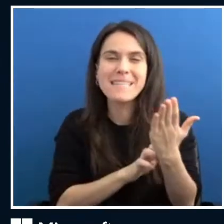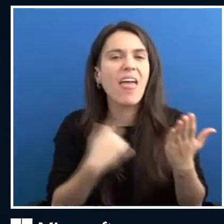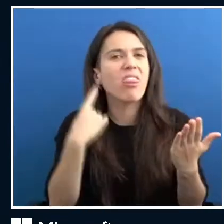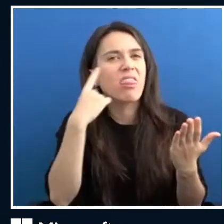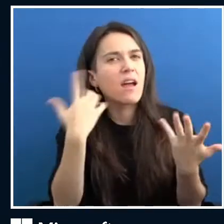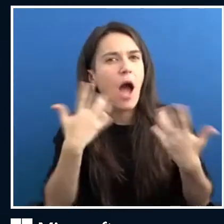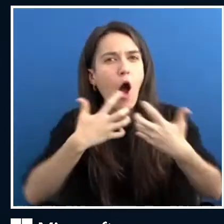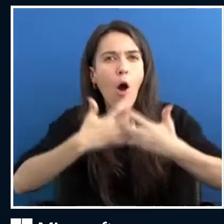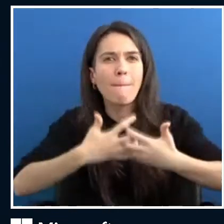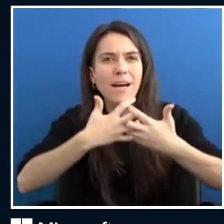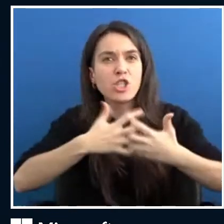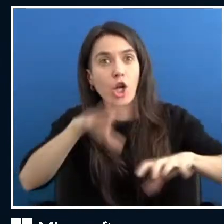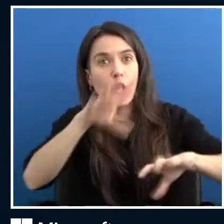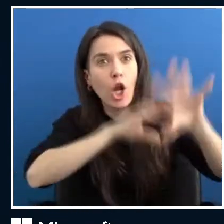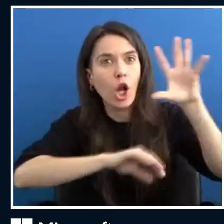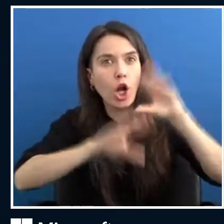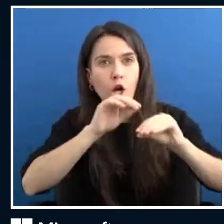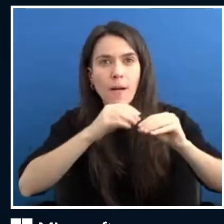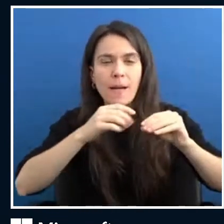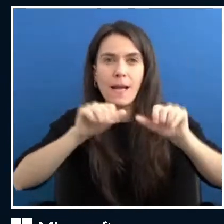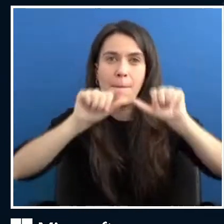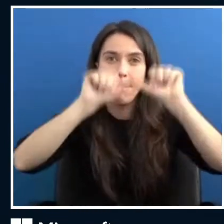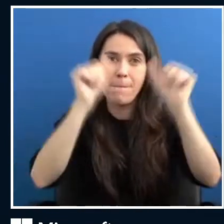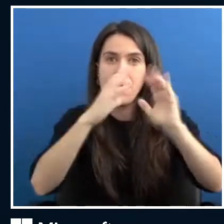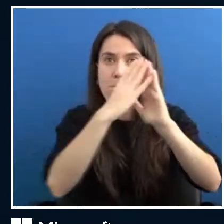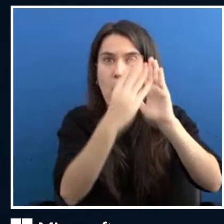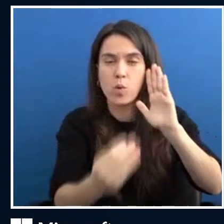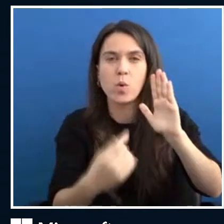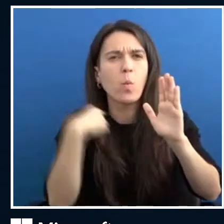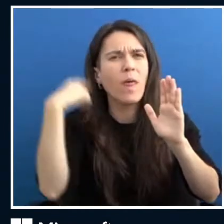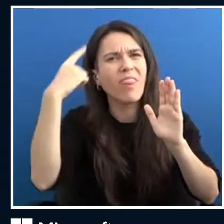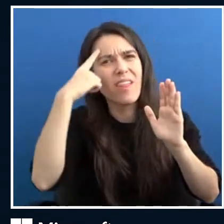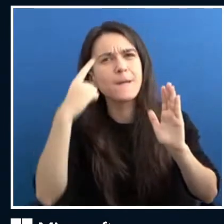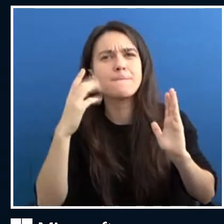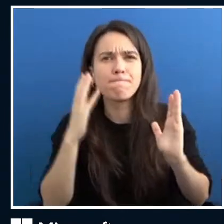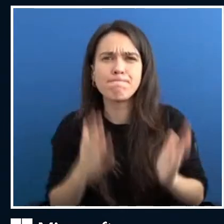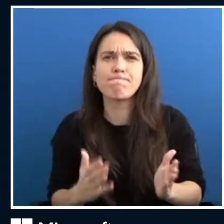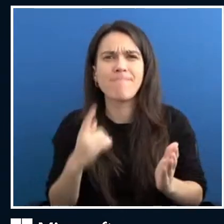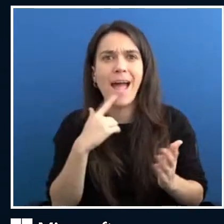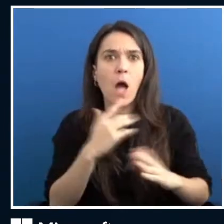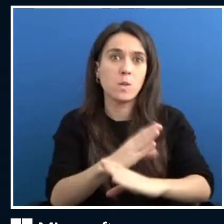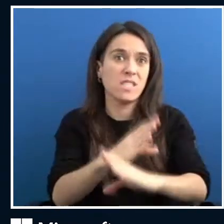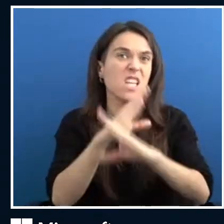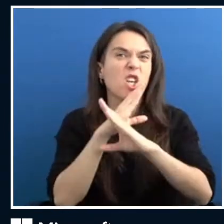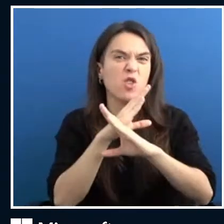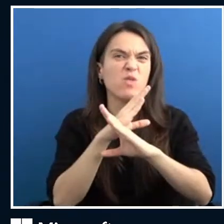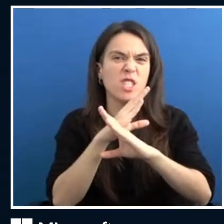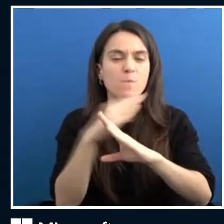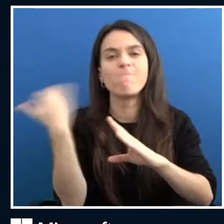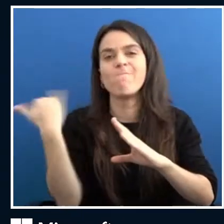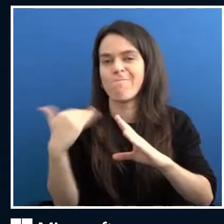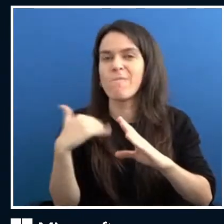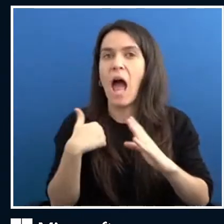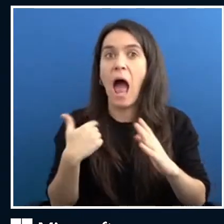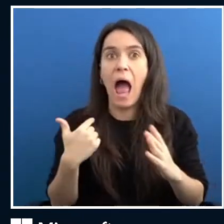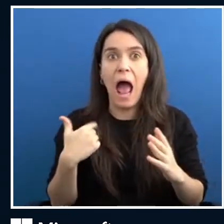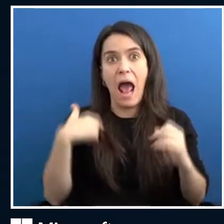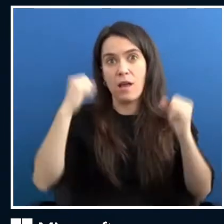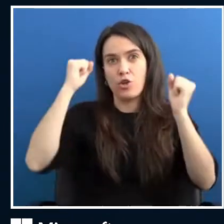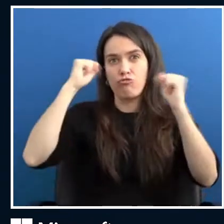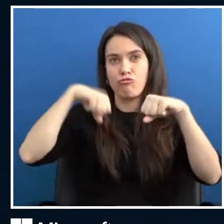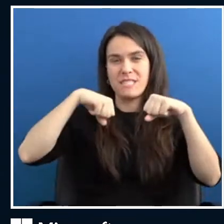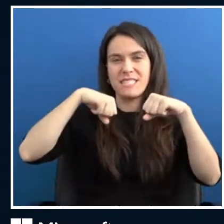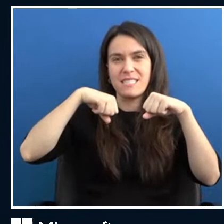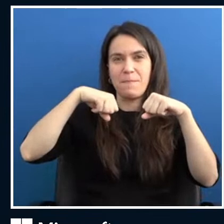edge devices, we should definitely consider about its security. Yes, I agree, it is so topical. At the same time, it is a